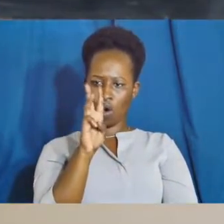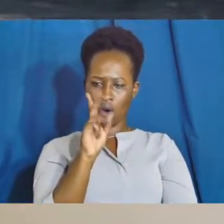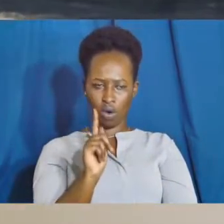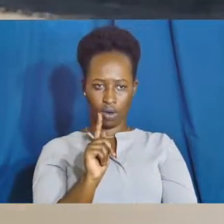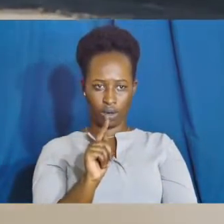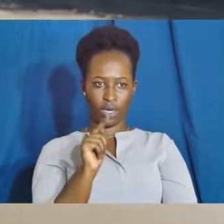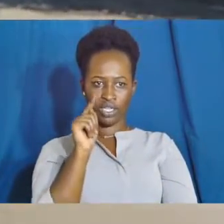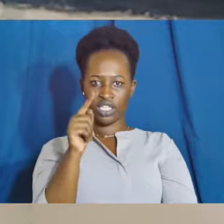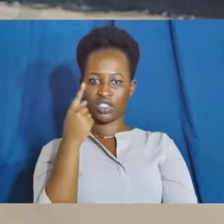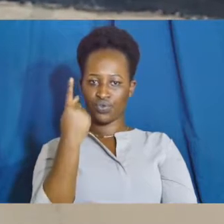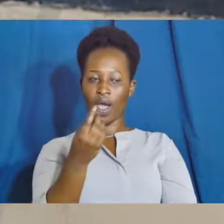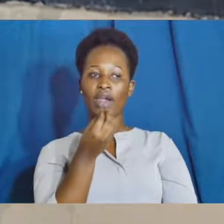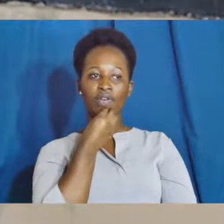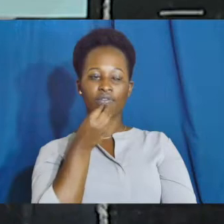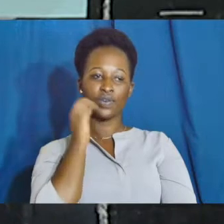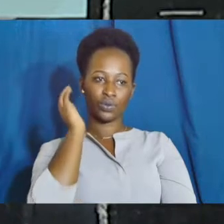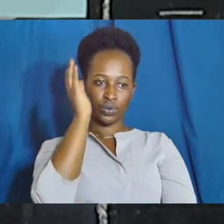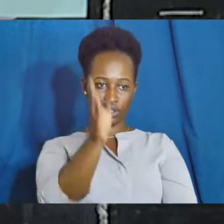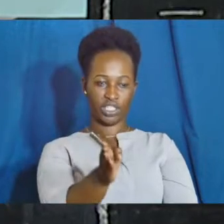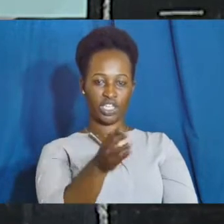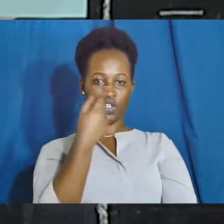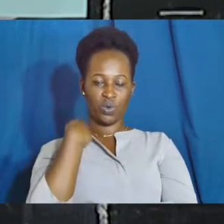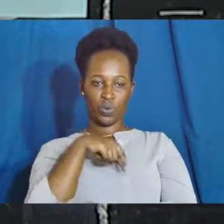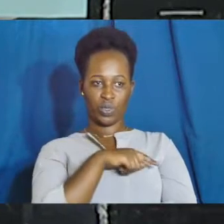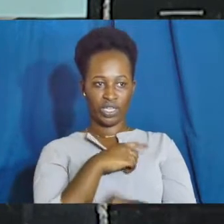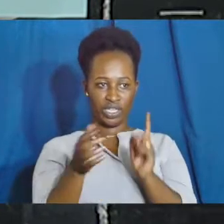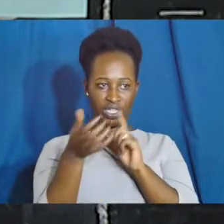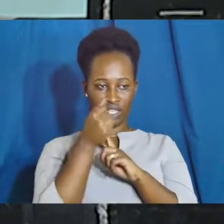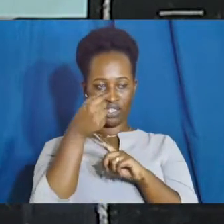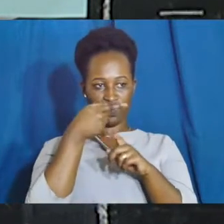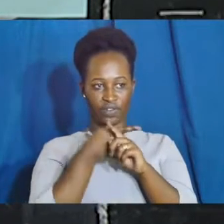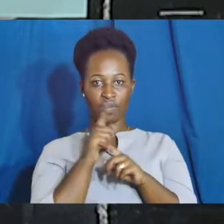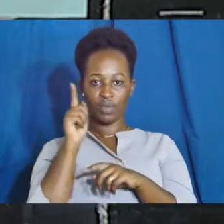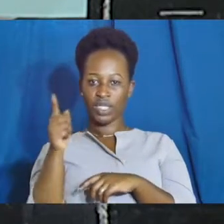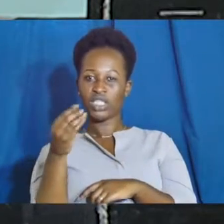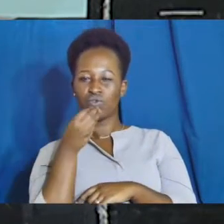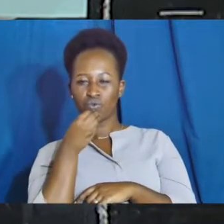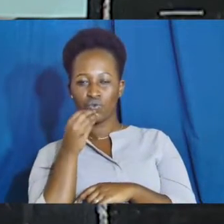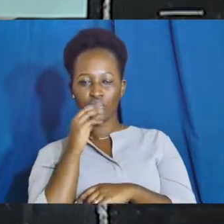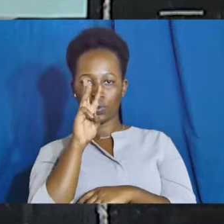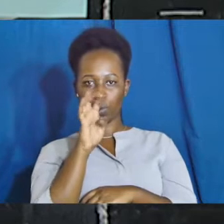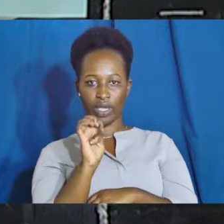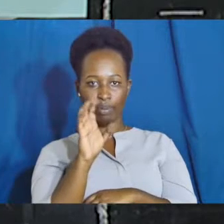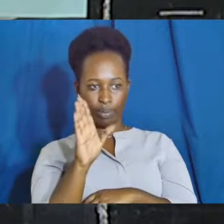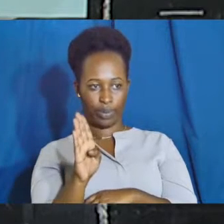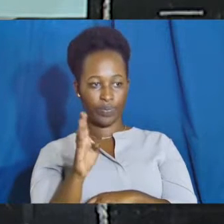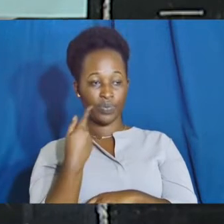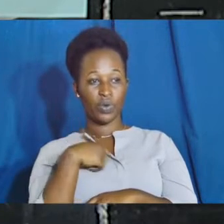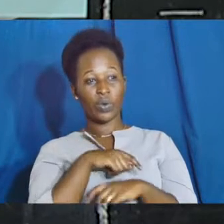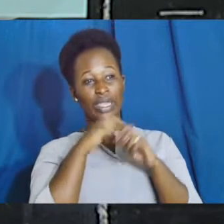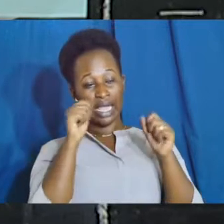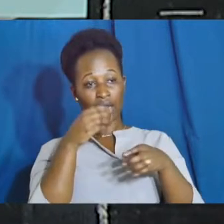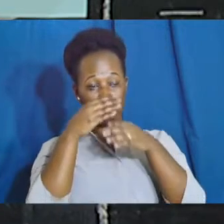This is one food chain we get from this food web. We can construct